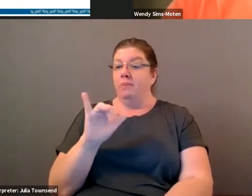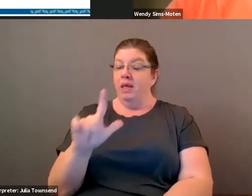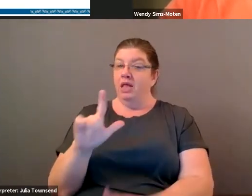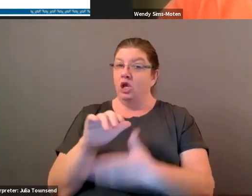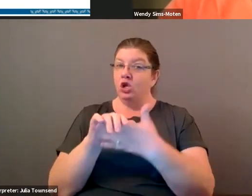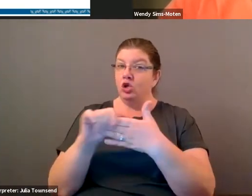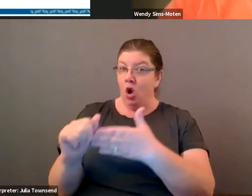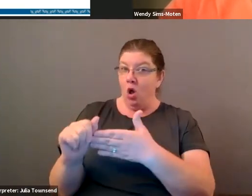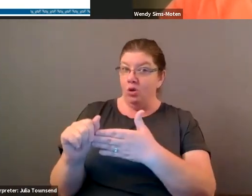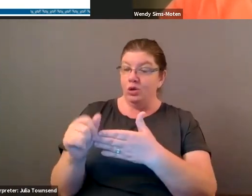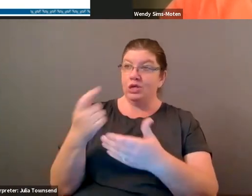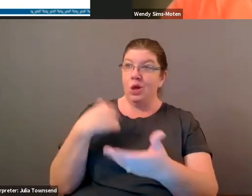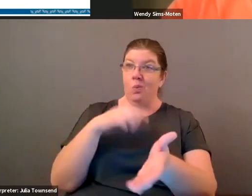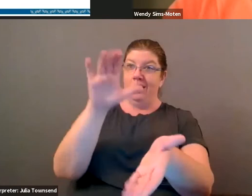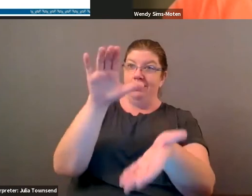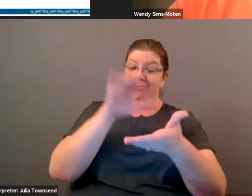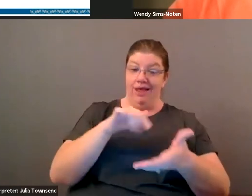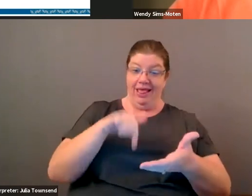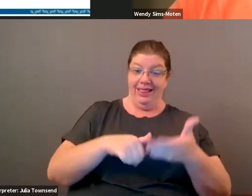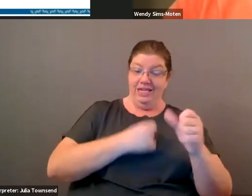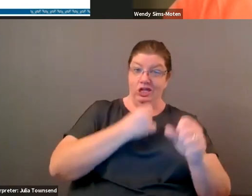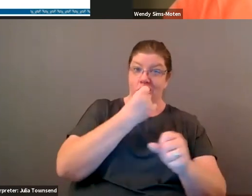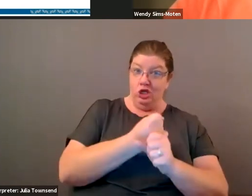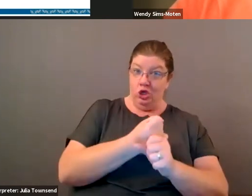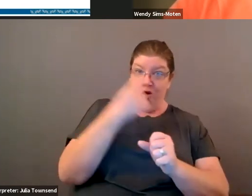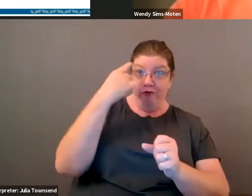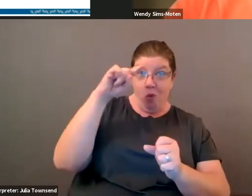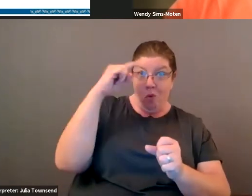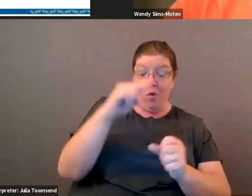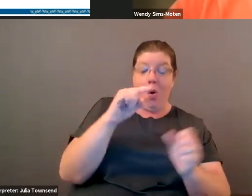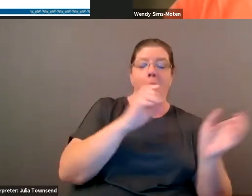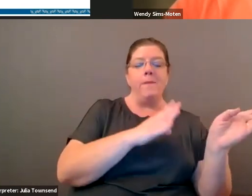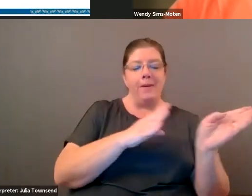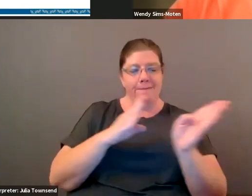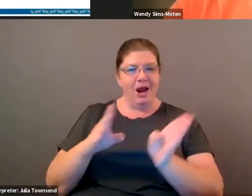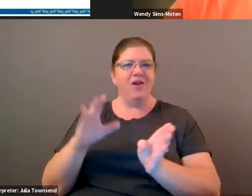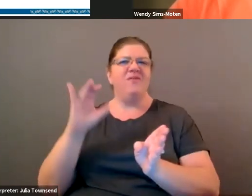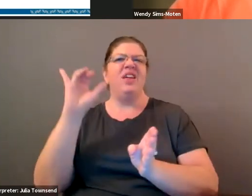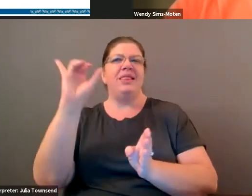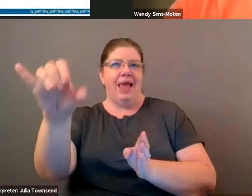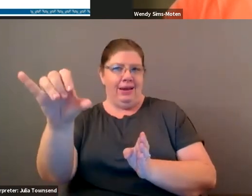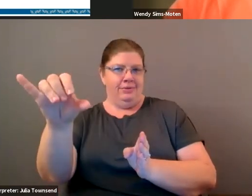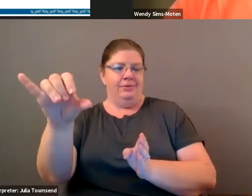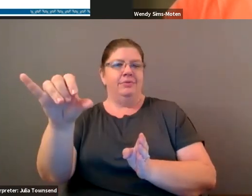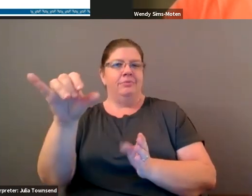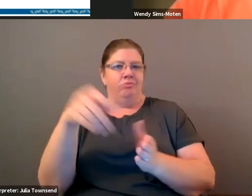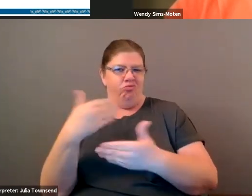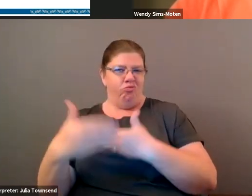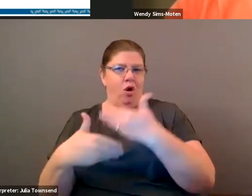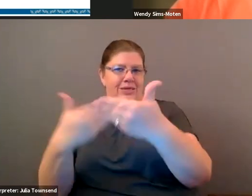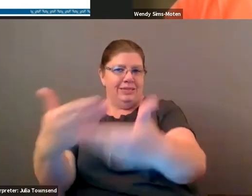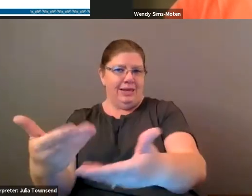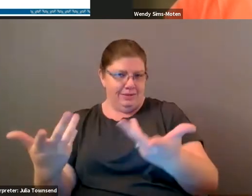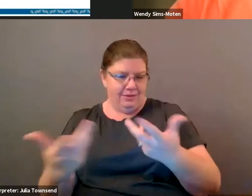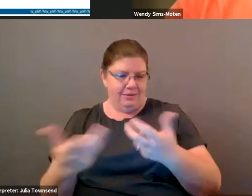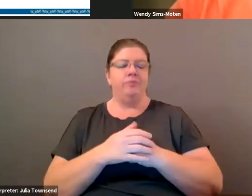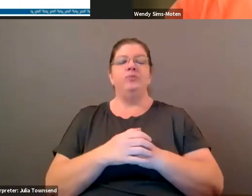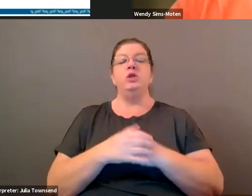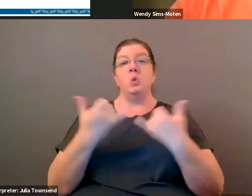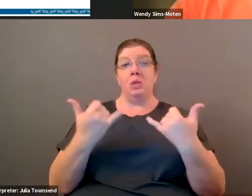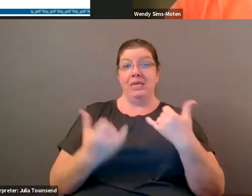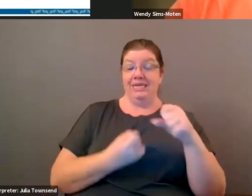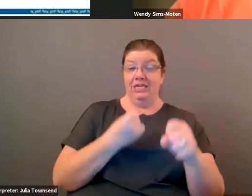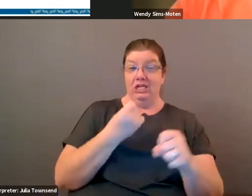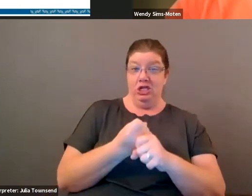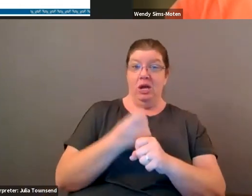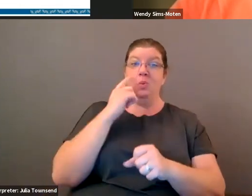to us this year is to prepare for that process. So this year we're going